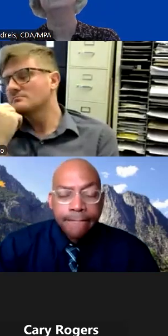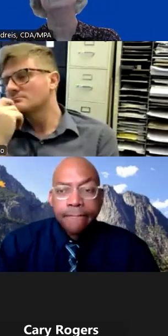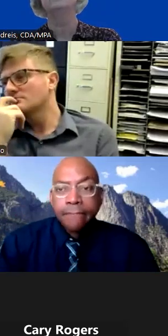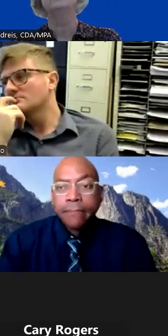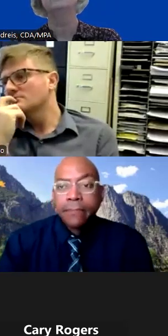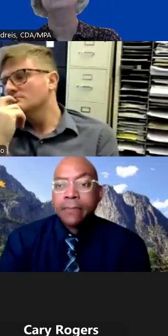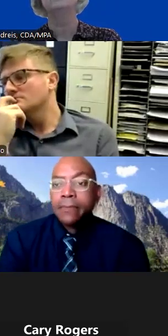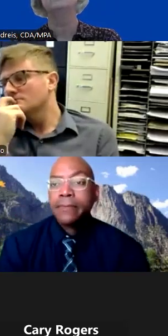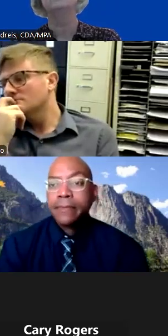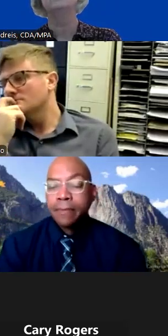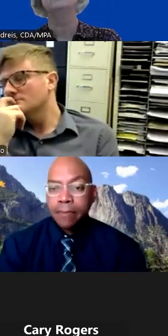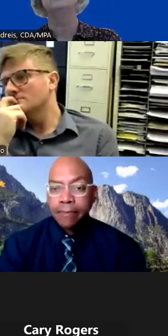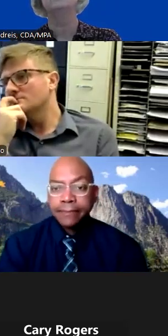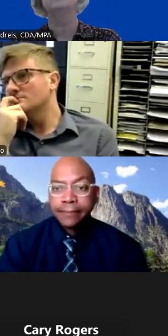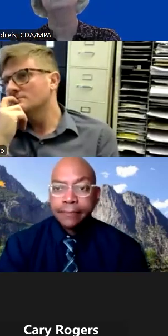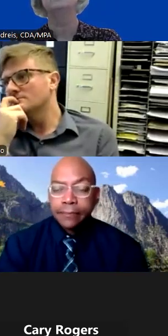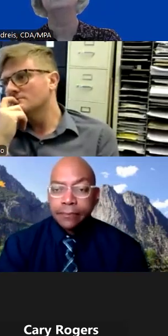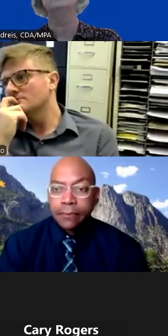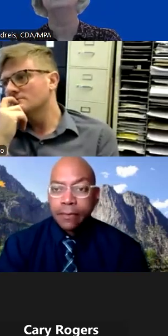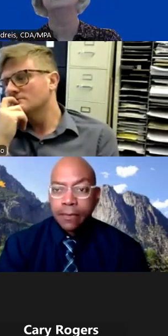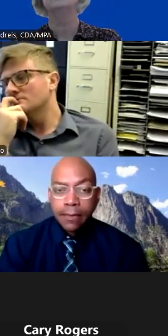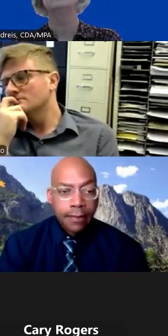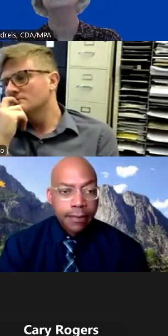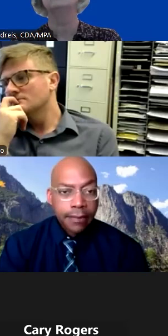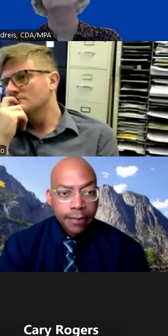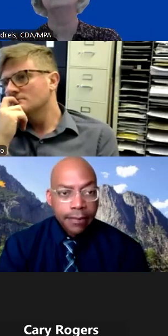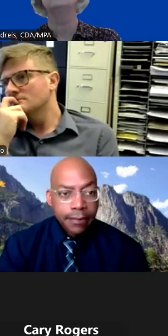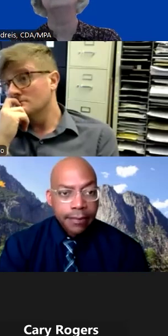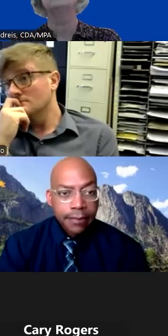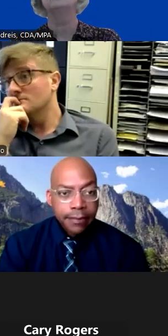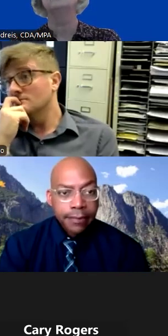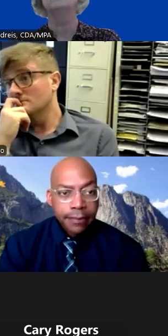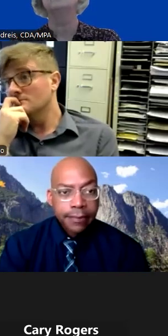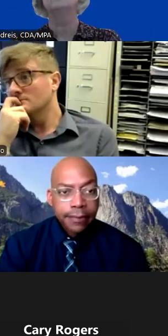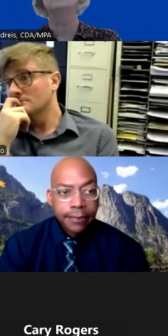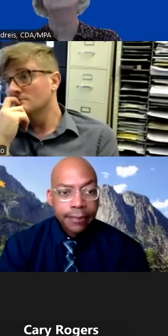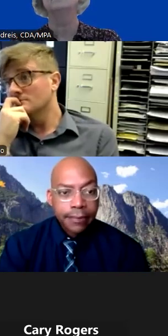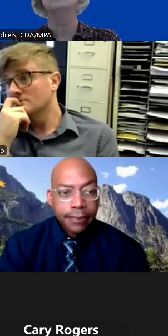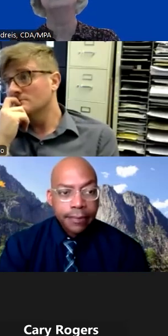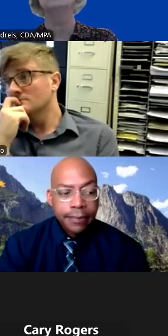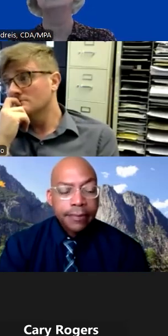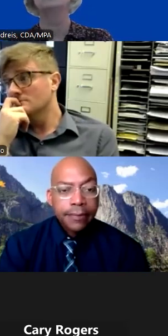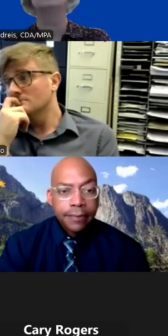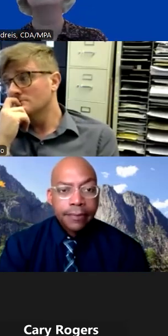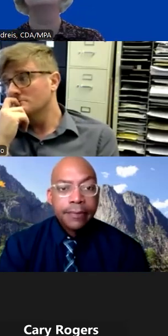same issue with other systems where somebody thinks that they're going to a certain type of facility, Yeah. but it's not licensed that way at all. Yeah.